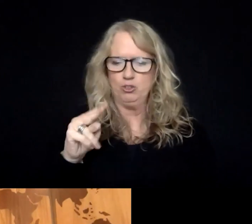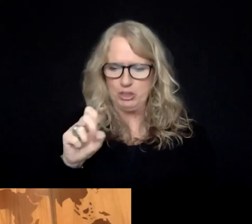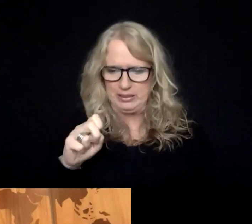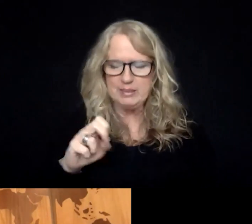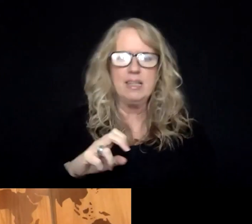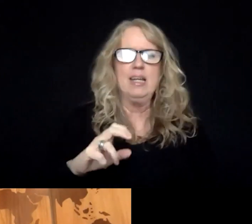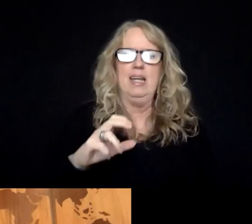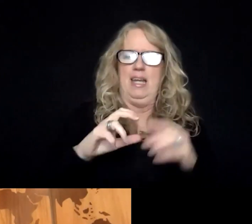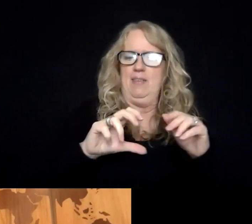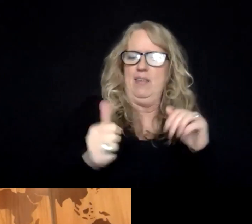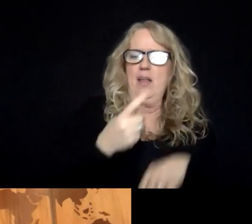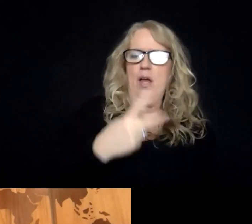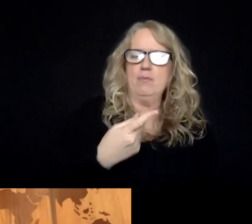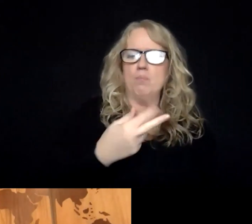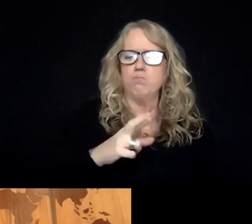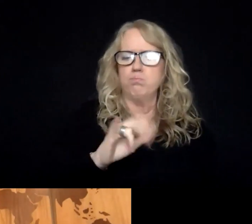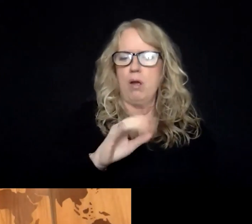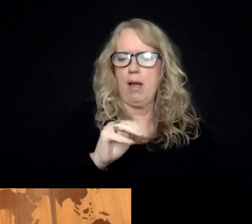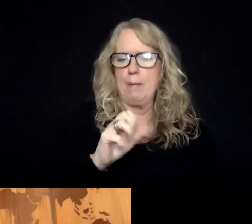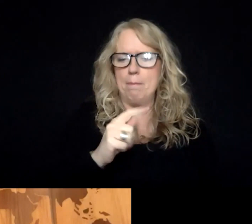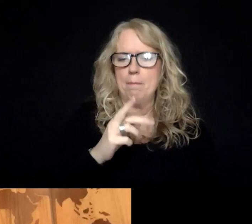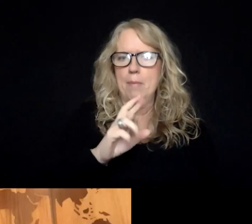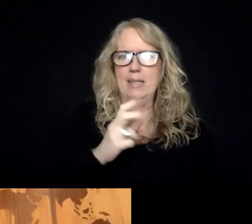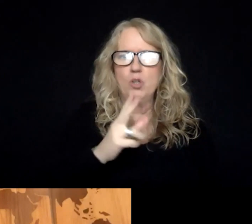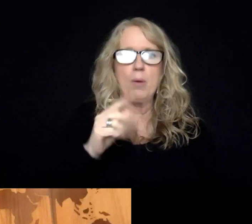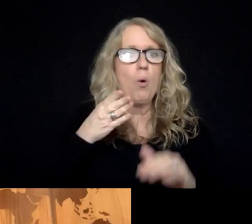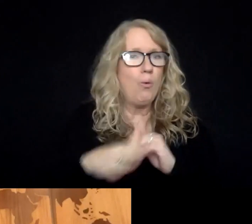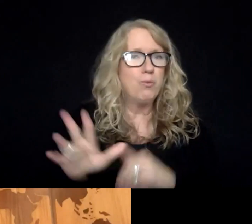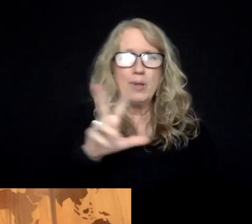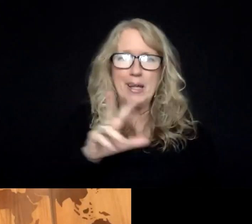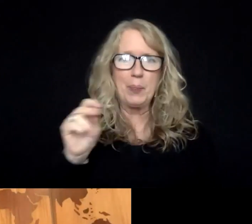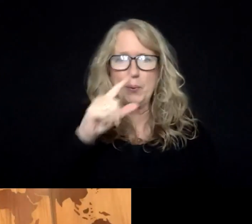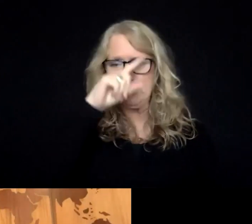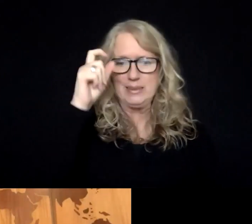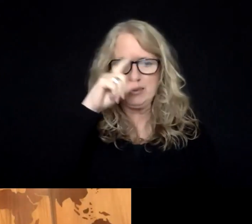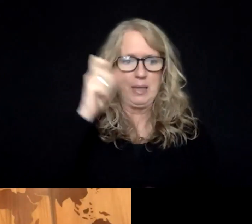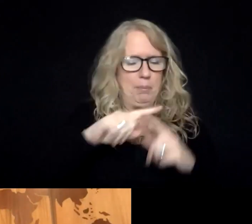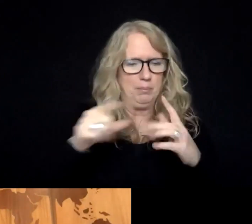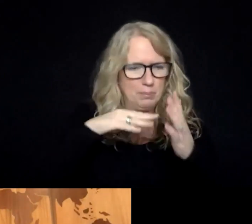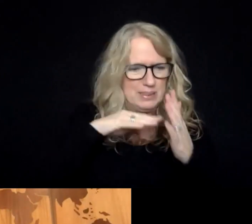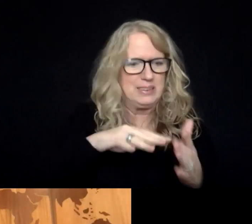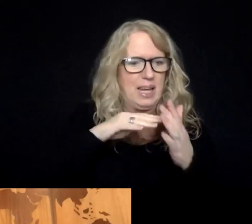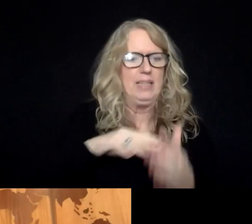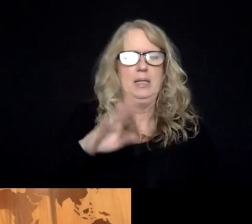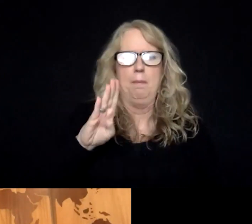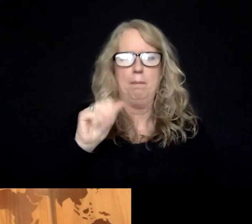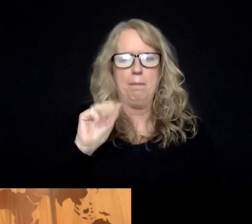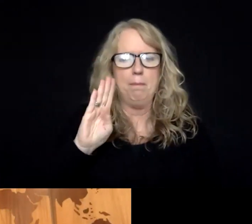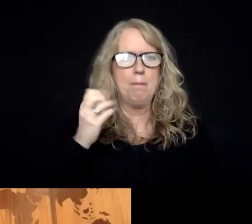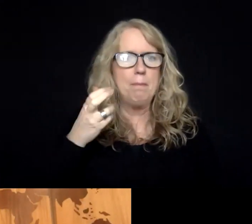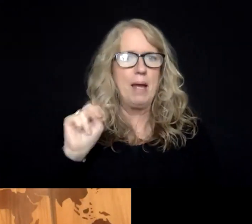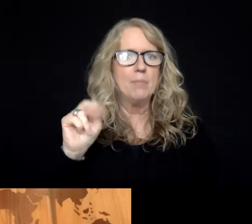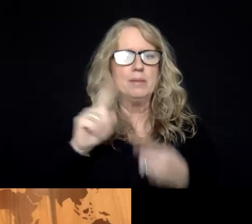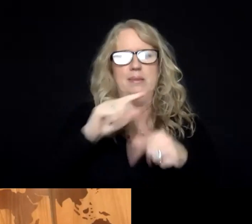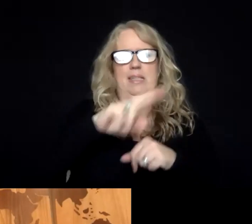a primatologist where I spent more than 30 summers studying a population of baboons, wild baboons in a